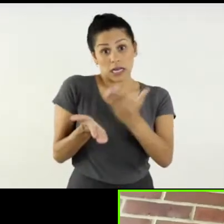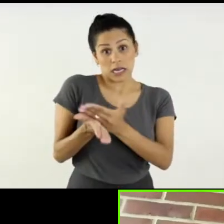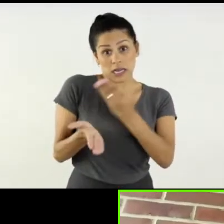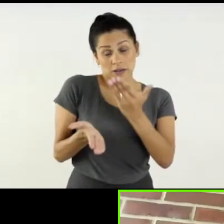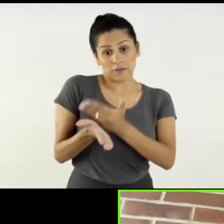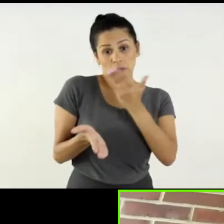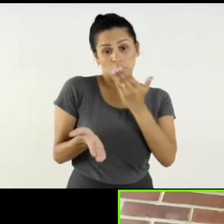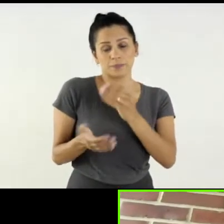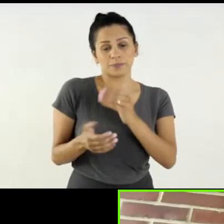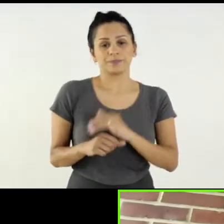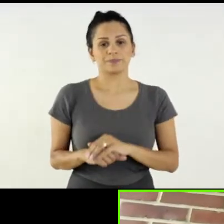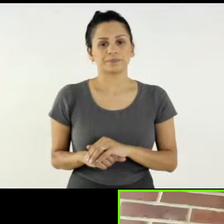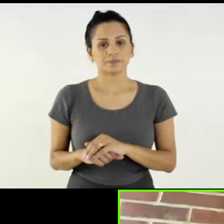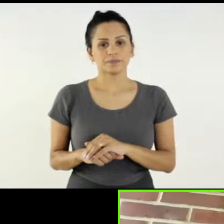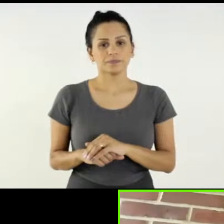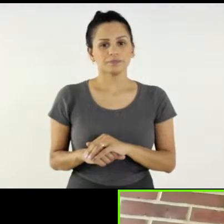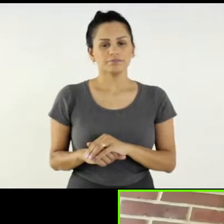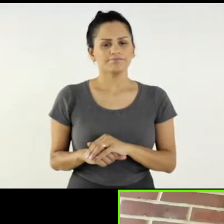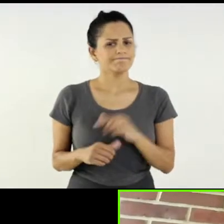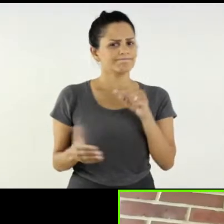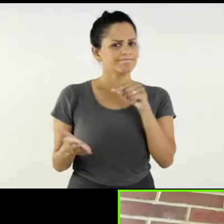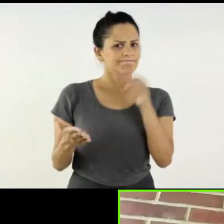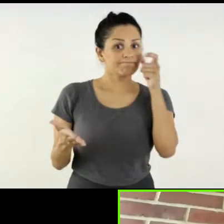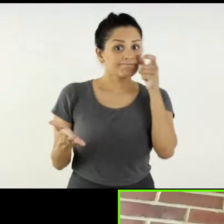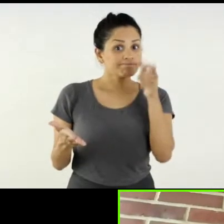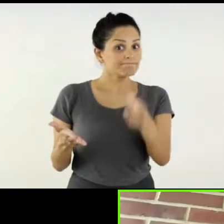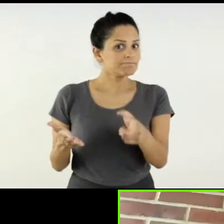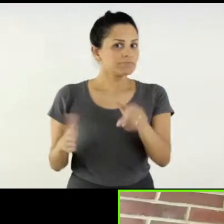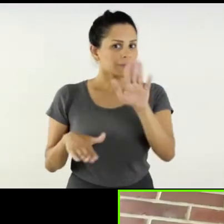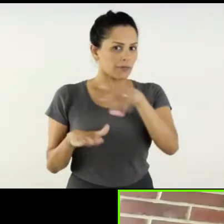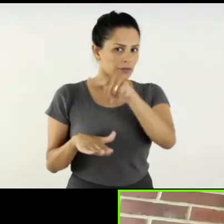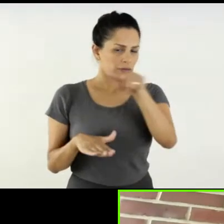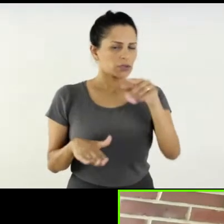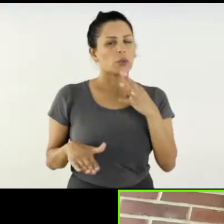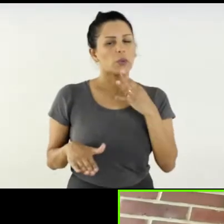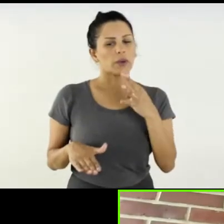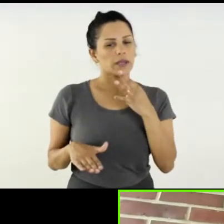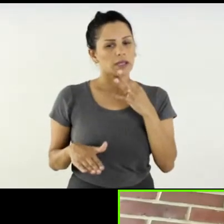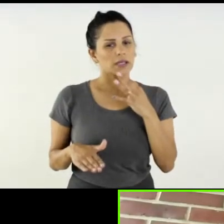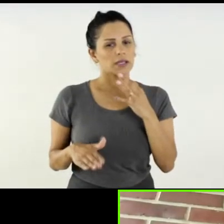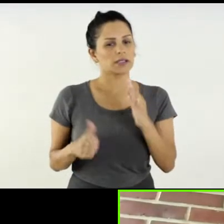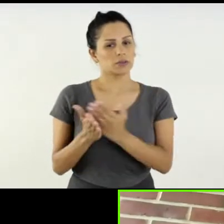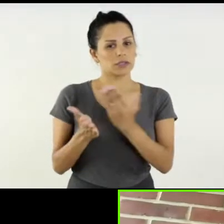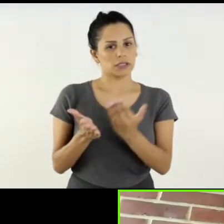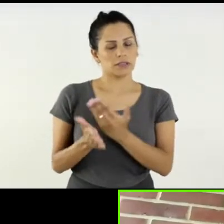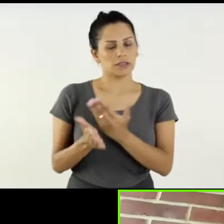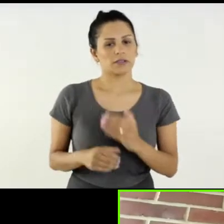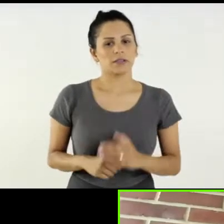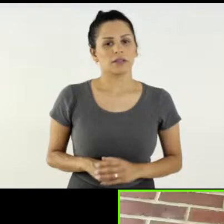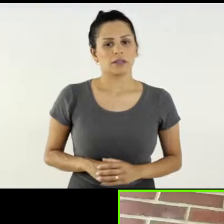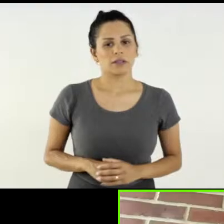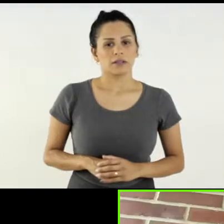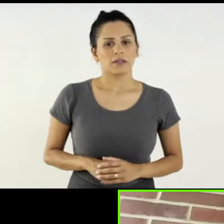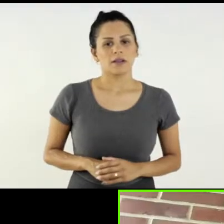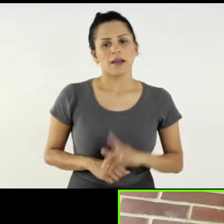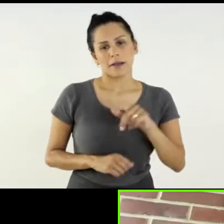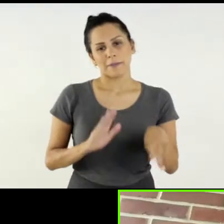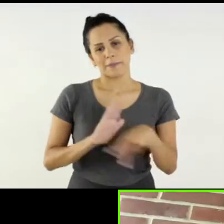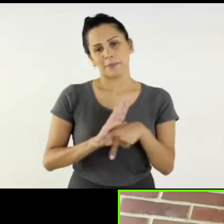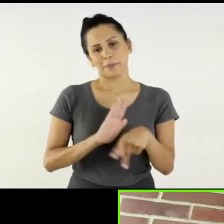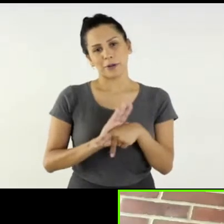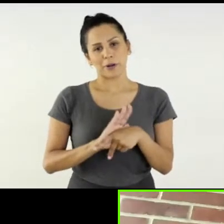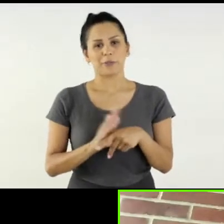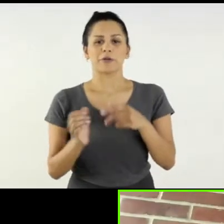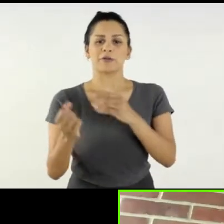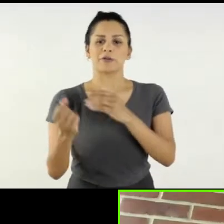those who are interested, or maybe you know, is very much centered. It's a Marxist feminist philosophical understanding of the